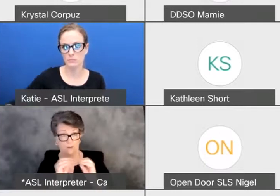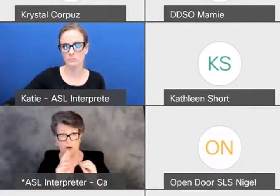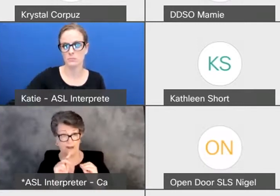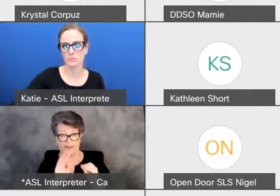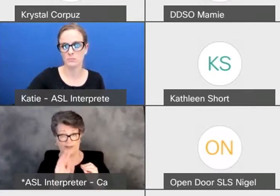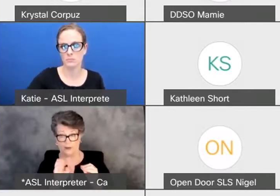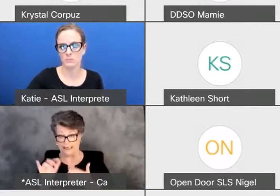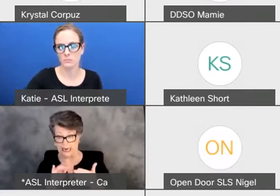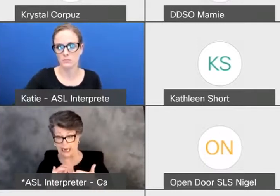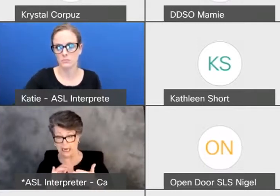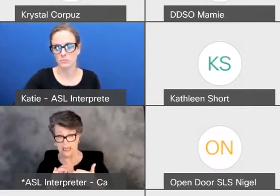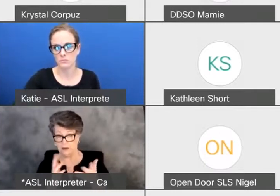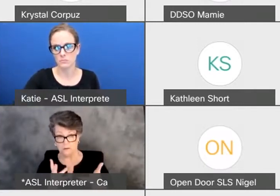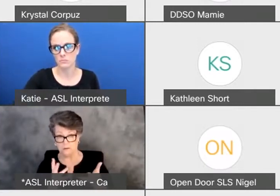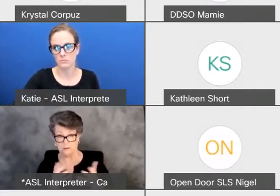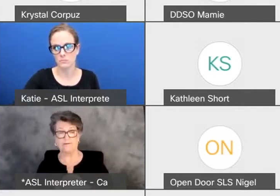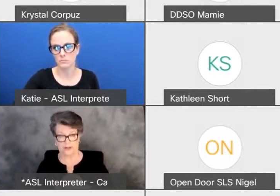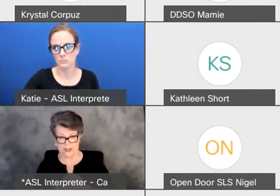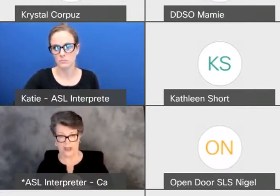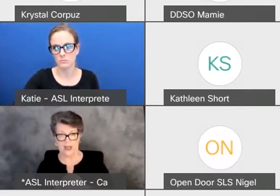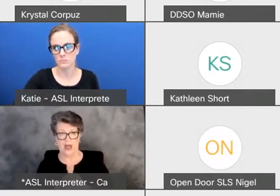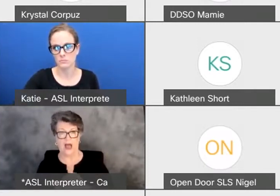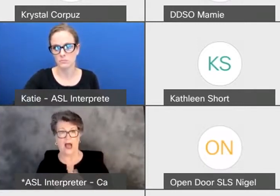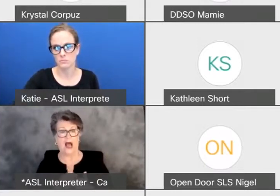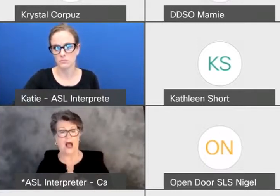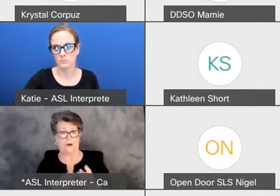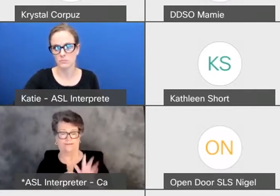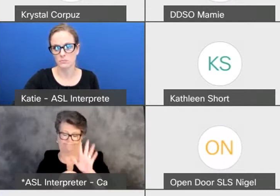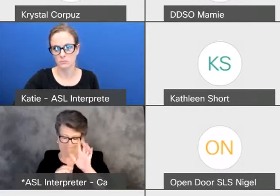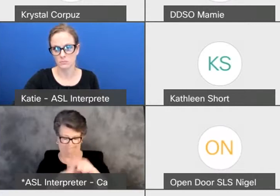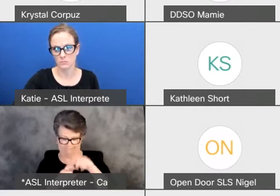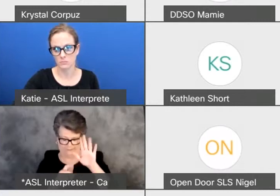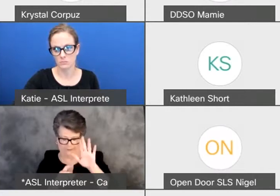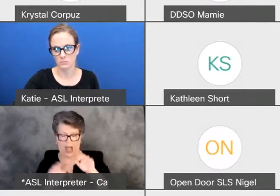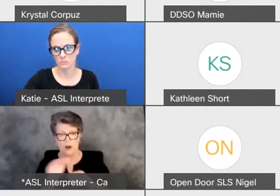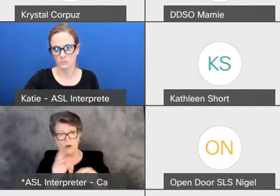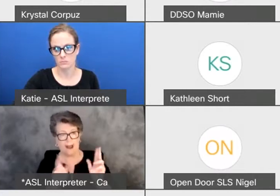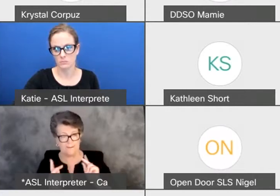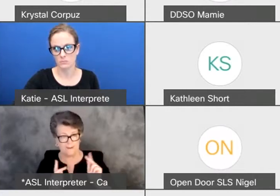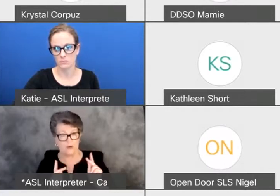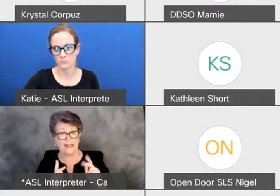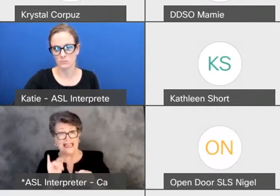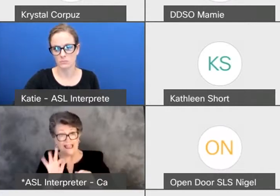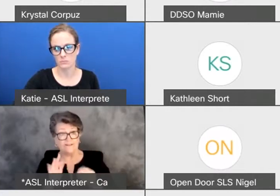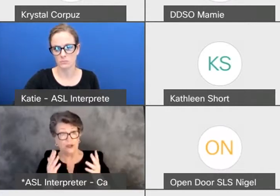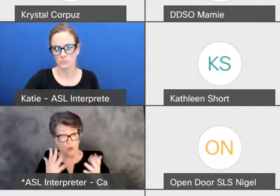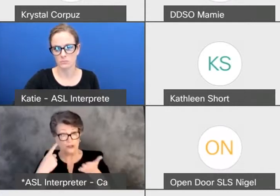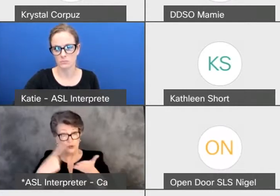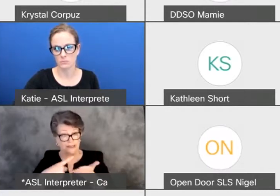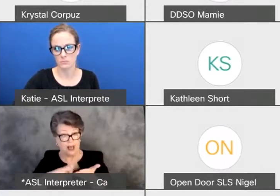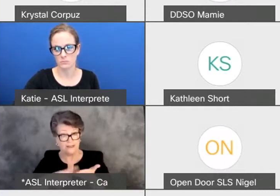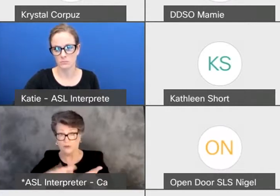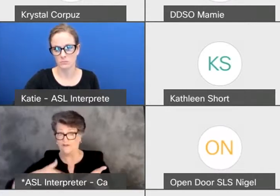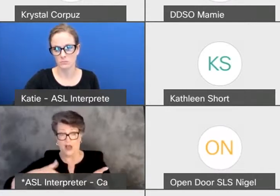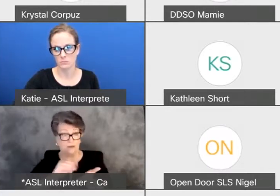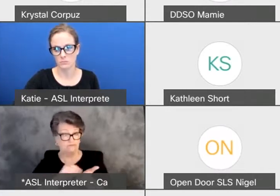study stuff, I would like to, remind folks too, if there's things that you want to discuss and we have not put it